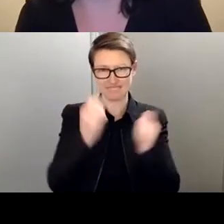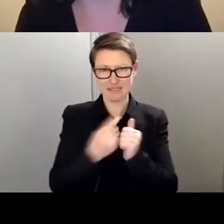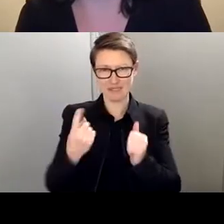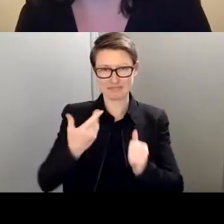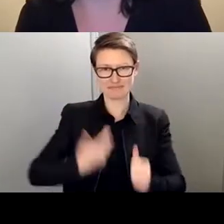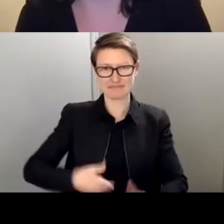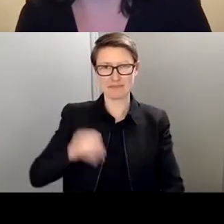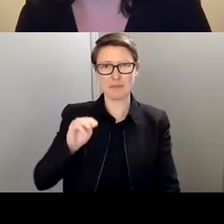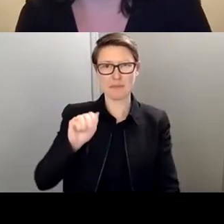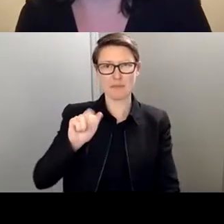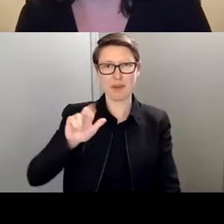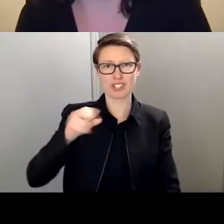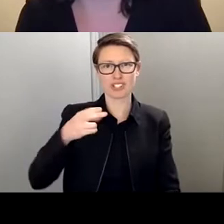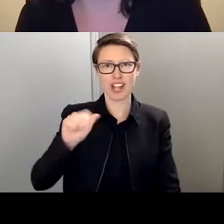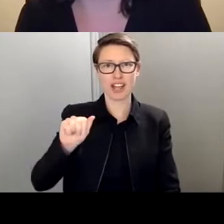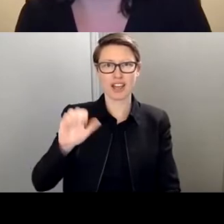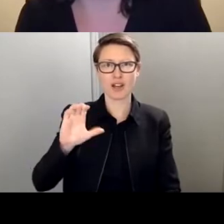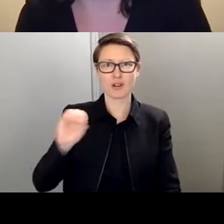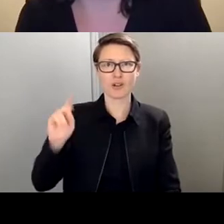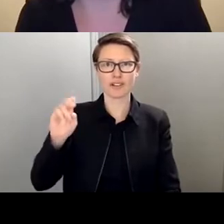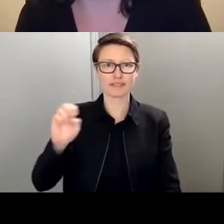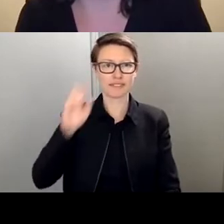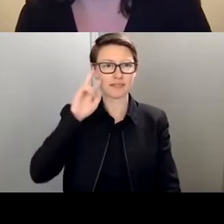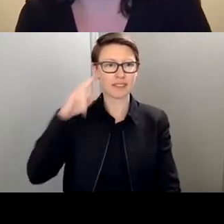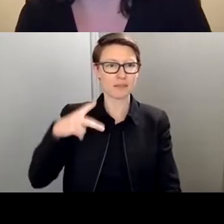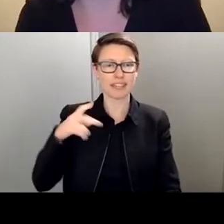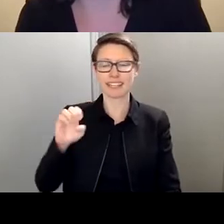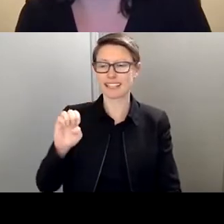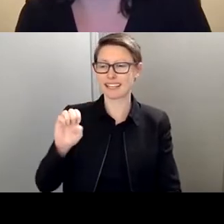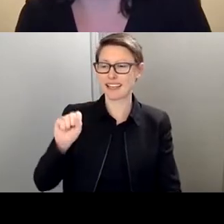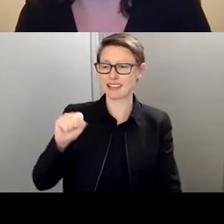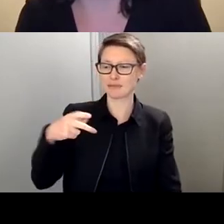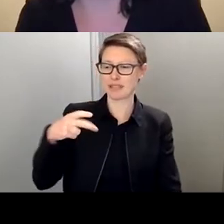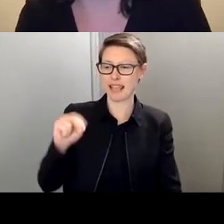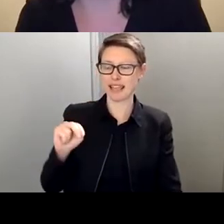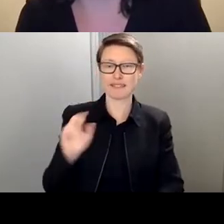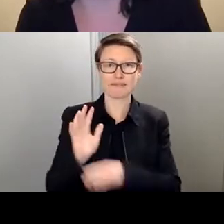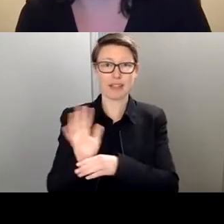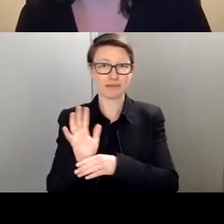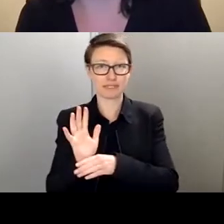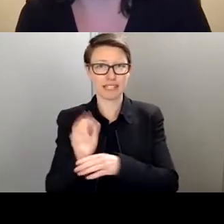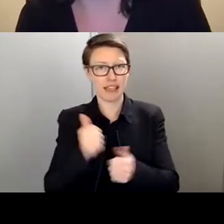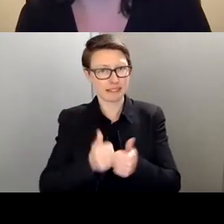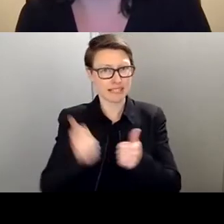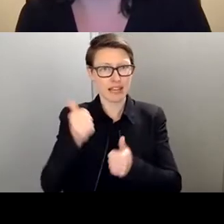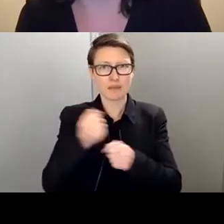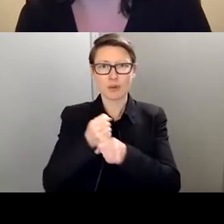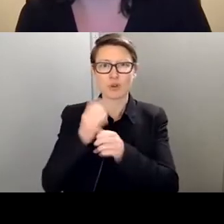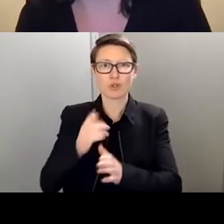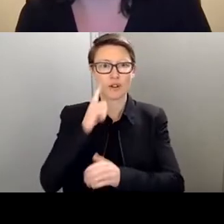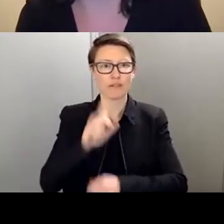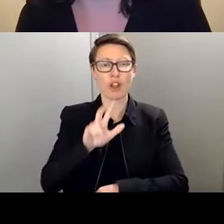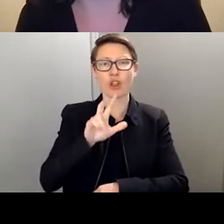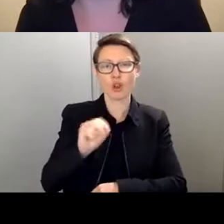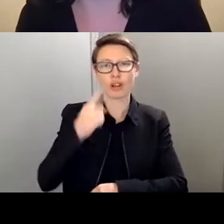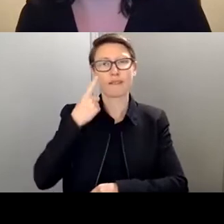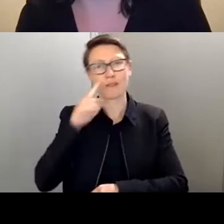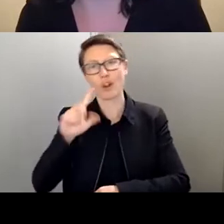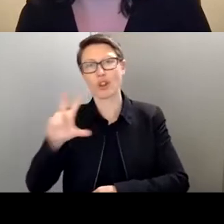am vice president of ESPN Films and executive producer of 30 for 30.